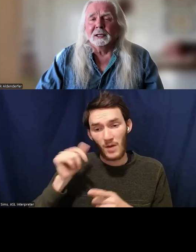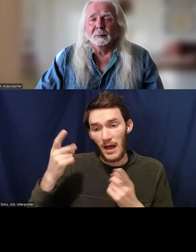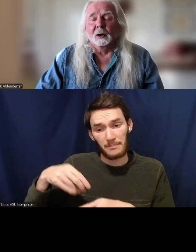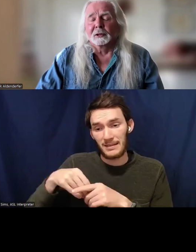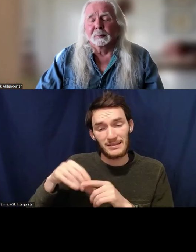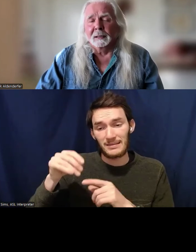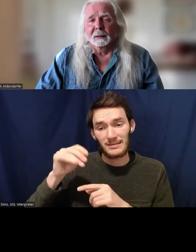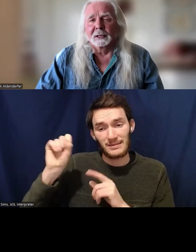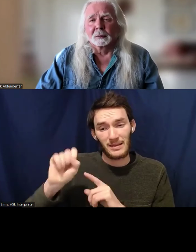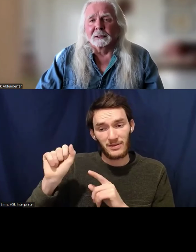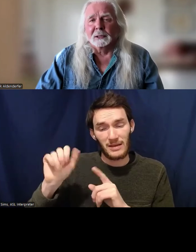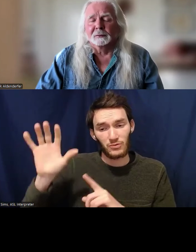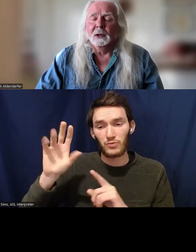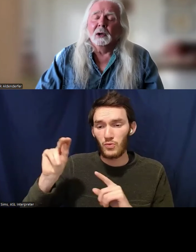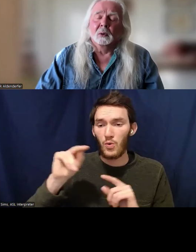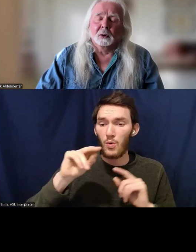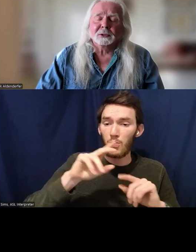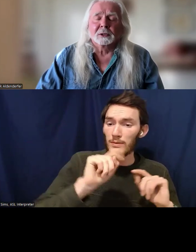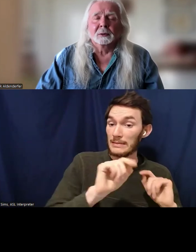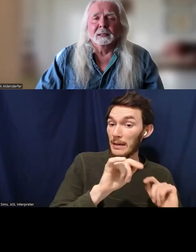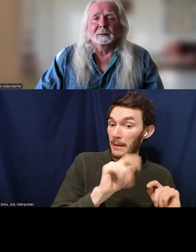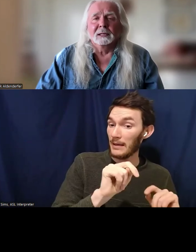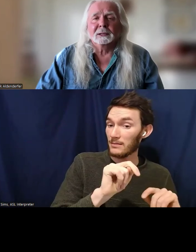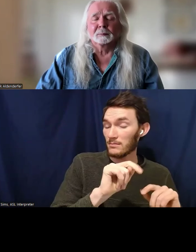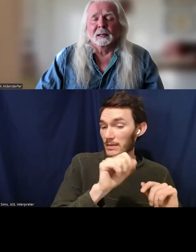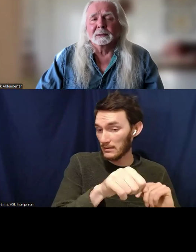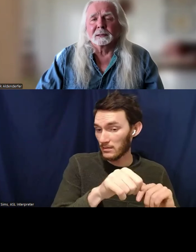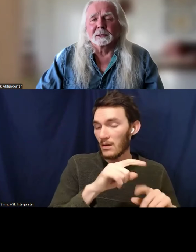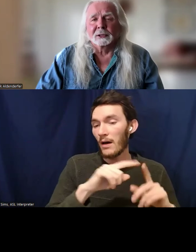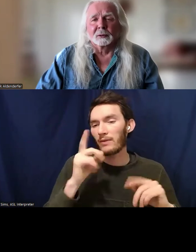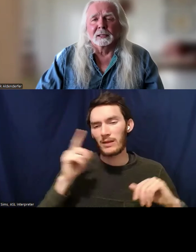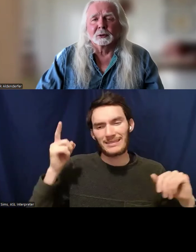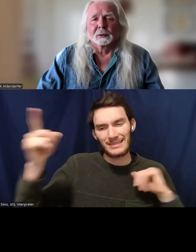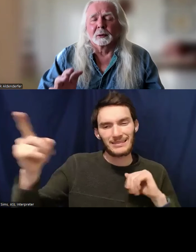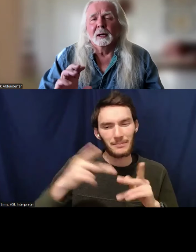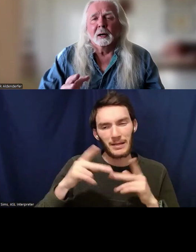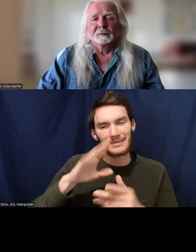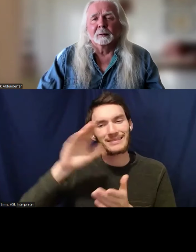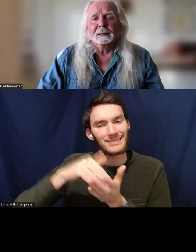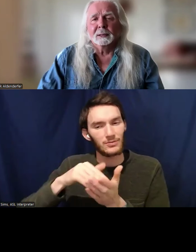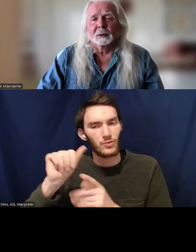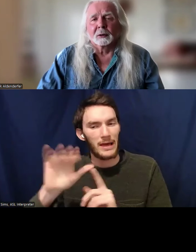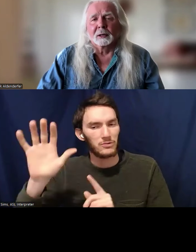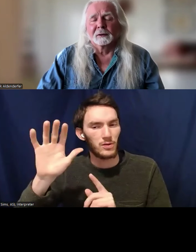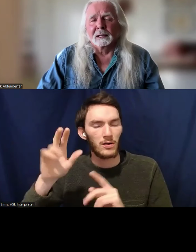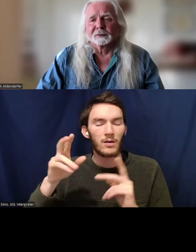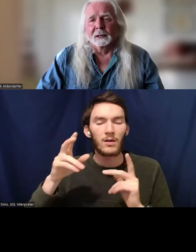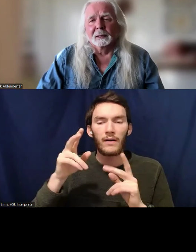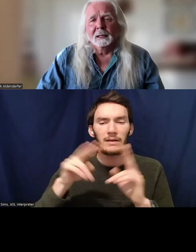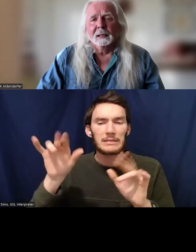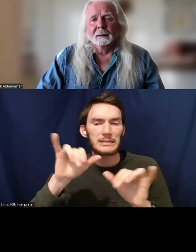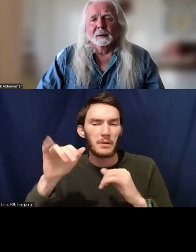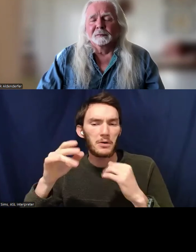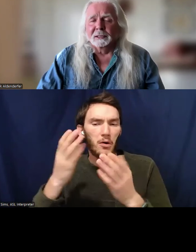see them on the Tibetan Plateau itself, or also in distant places in Central Asia where there are very similar artifacts